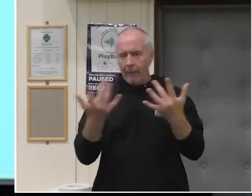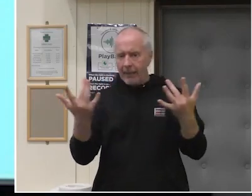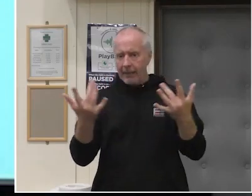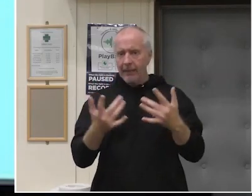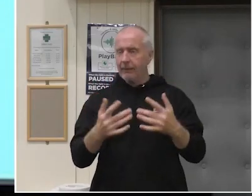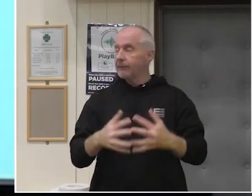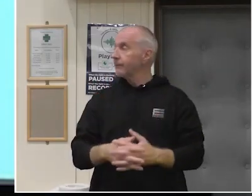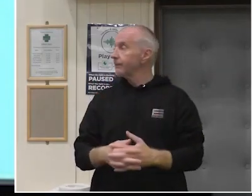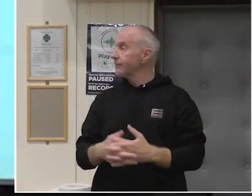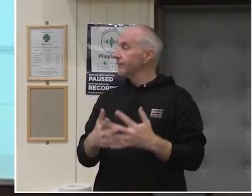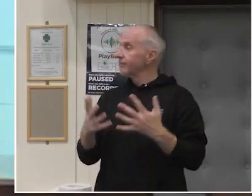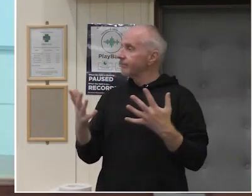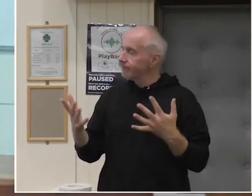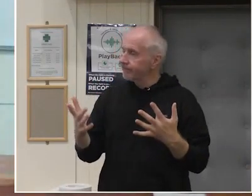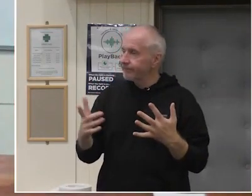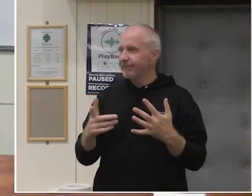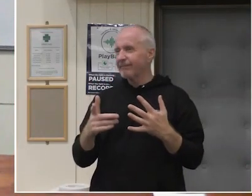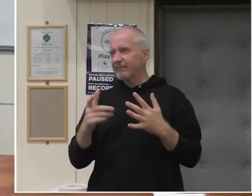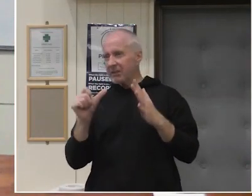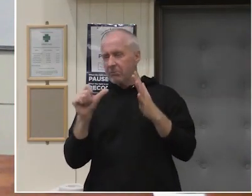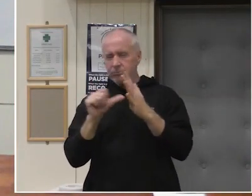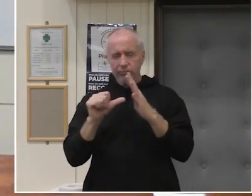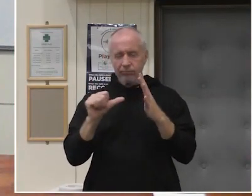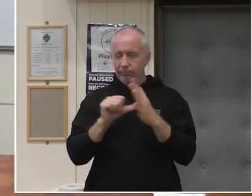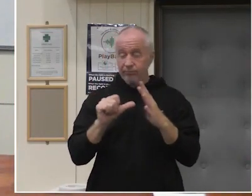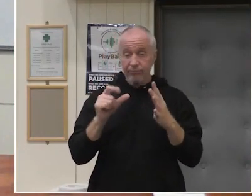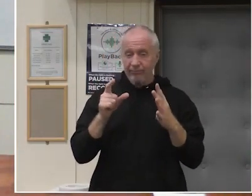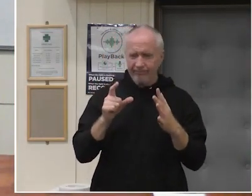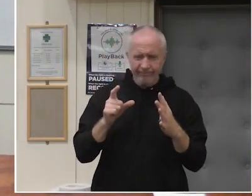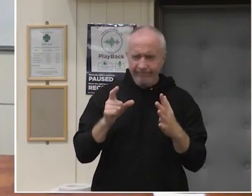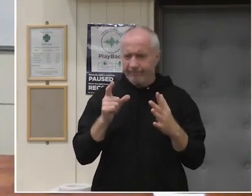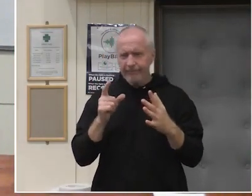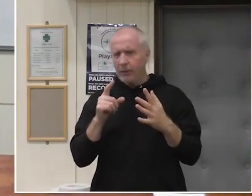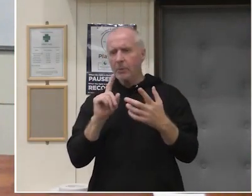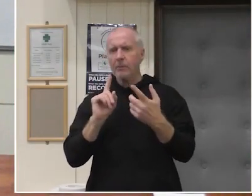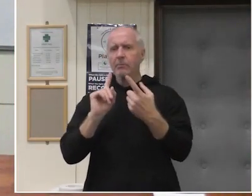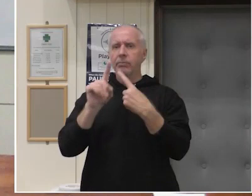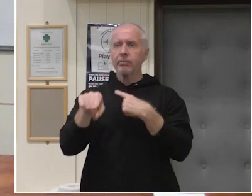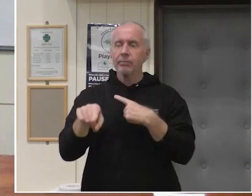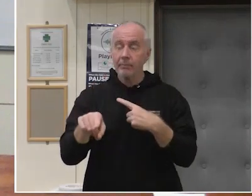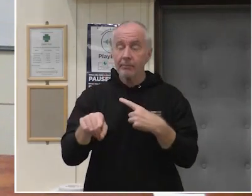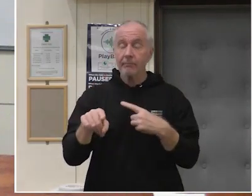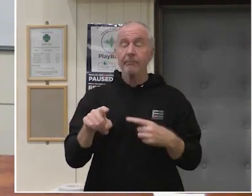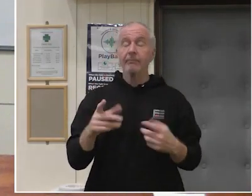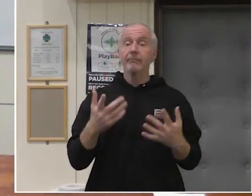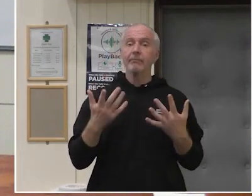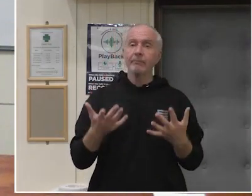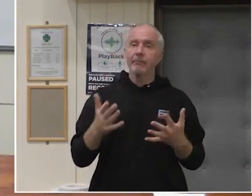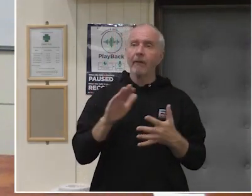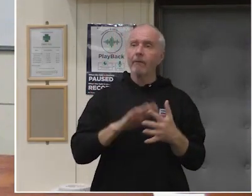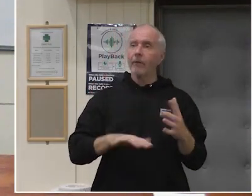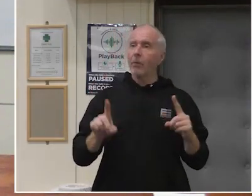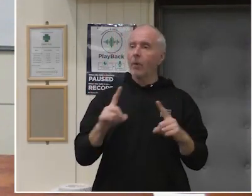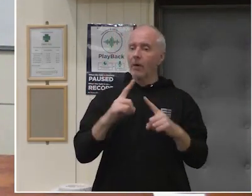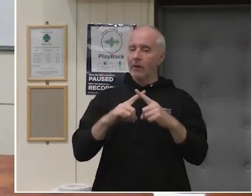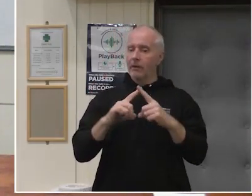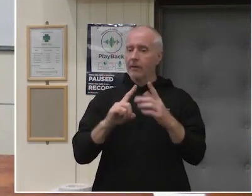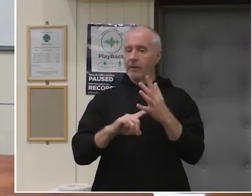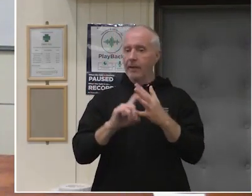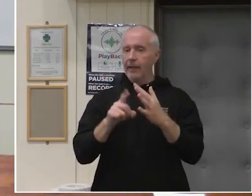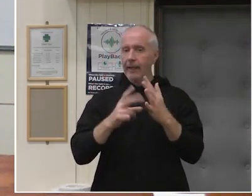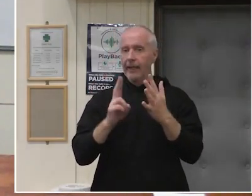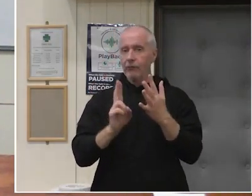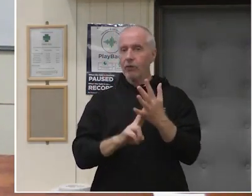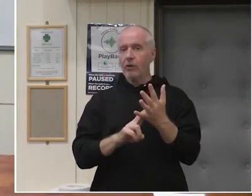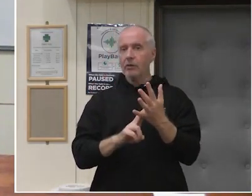again, tricky-ish sort of question to answer, but this is all stemming from the fact that the electrons are